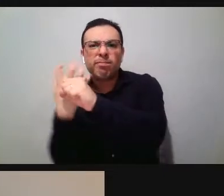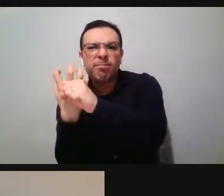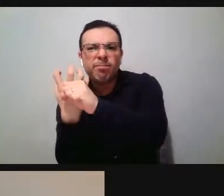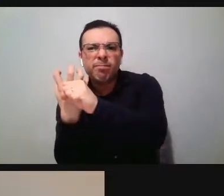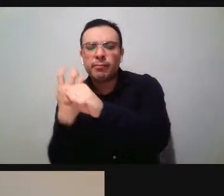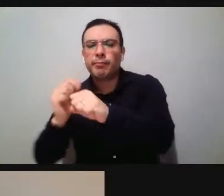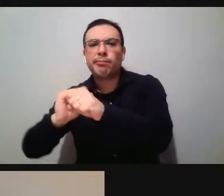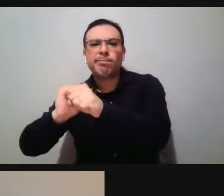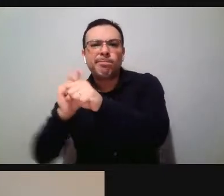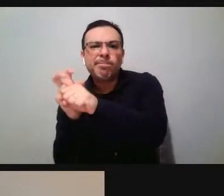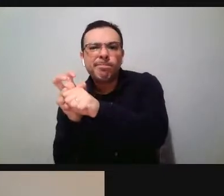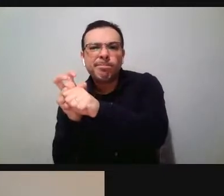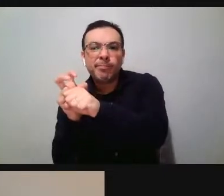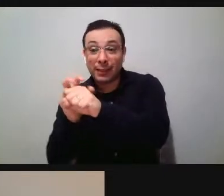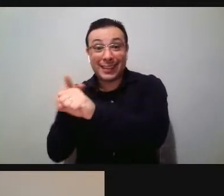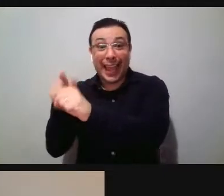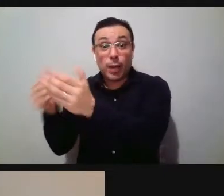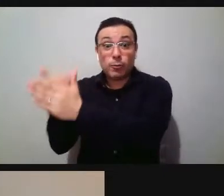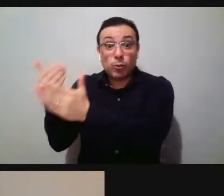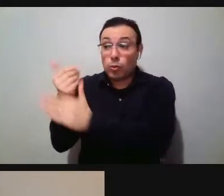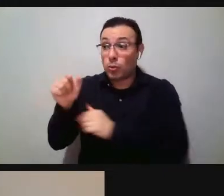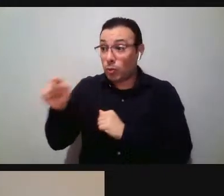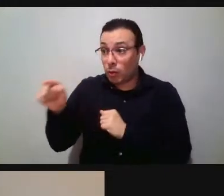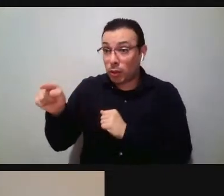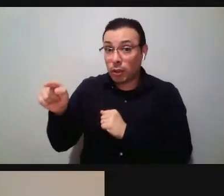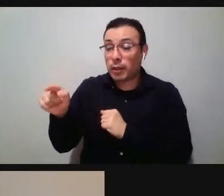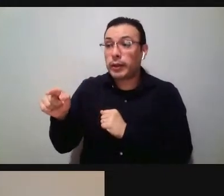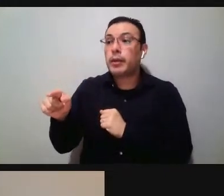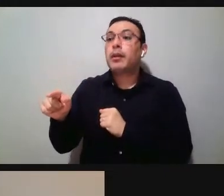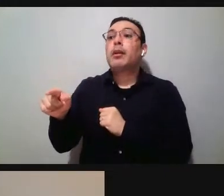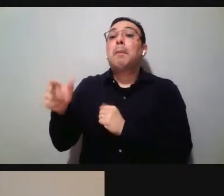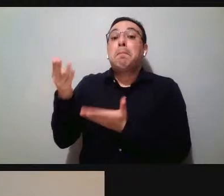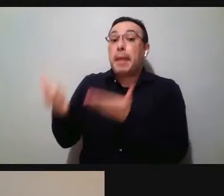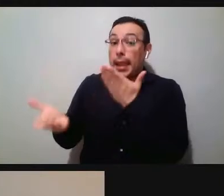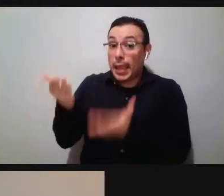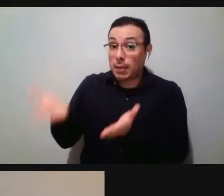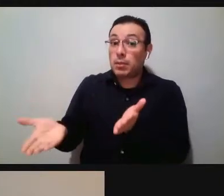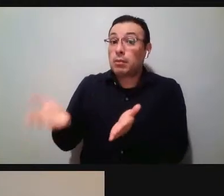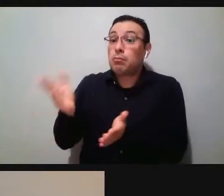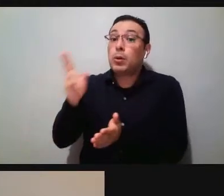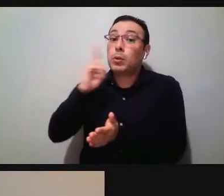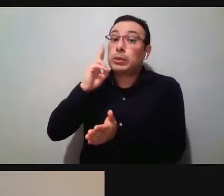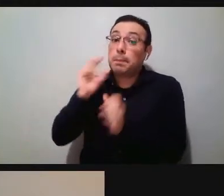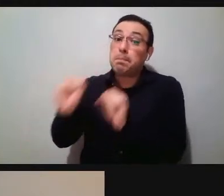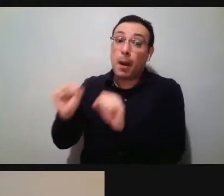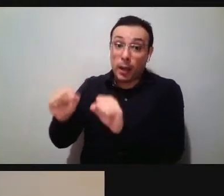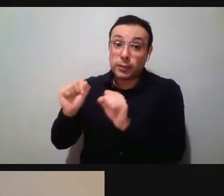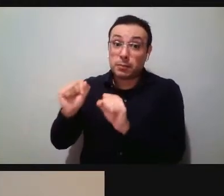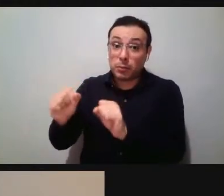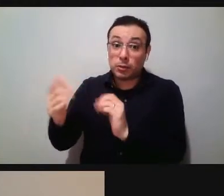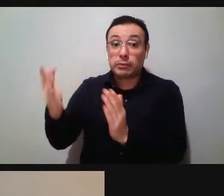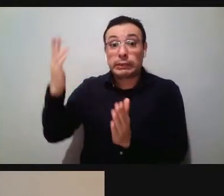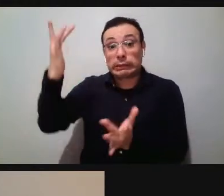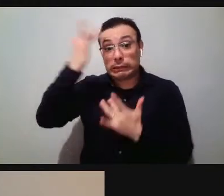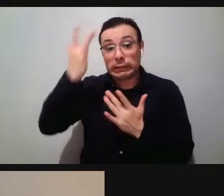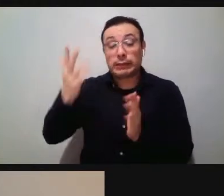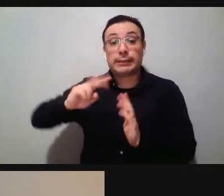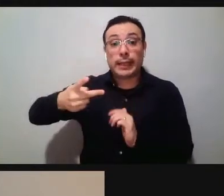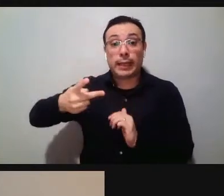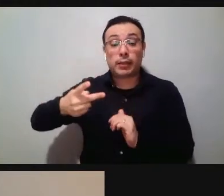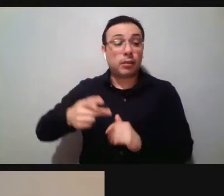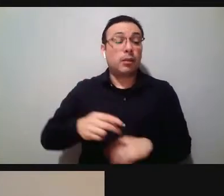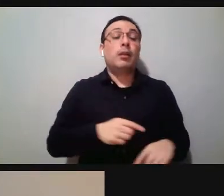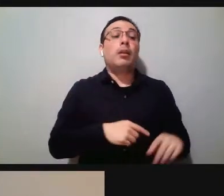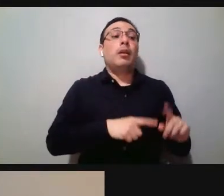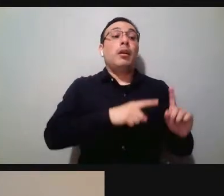kind of reinfected with COVID after you've already had it. And that's mostly because your body knows how to fight it